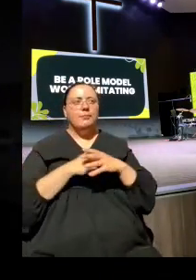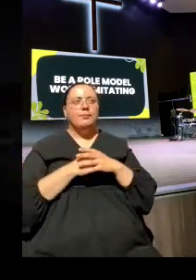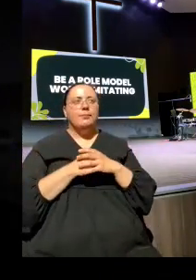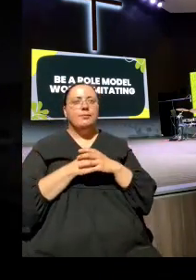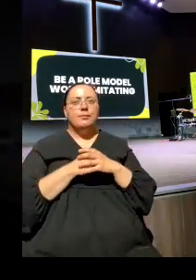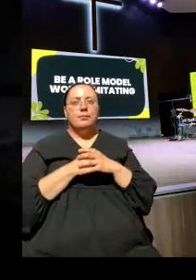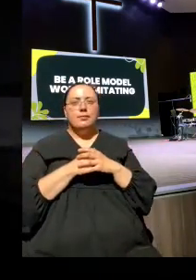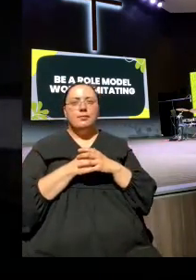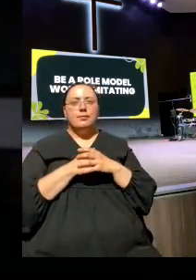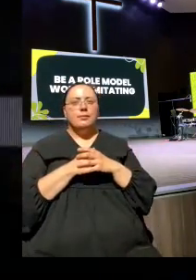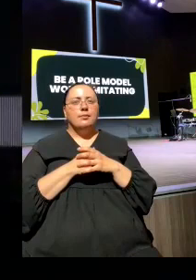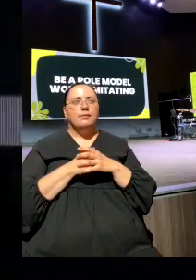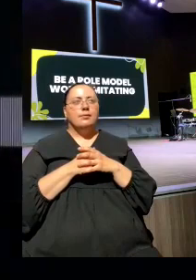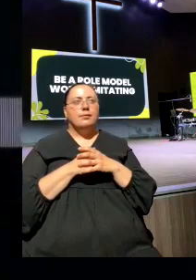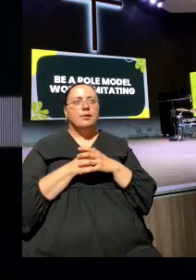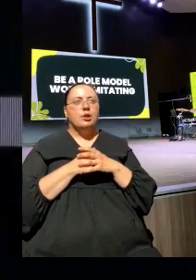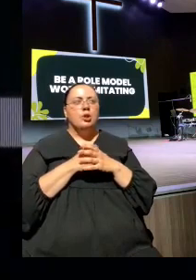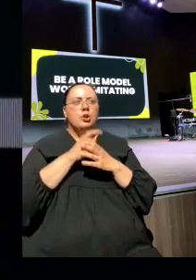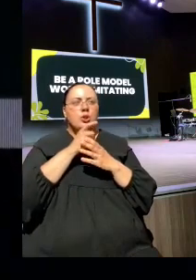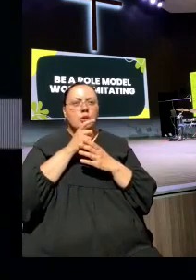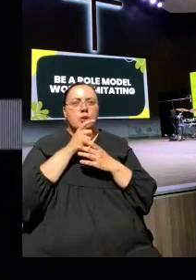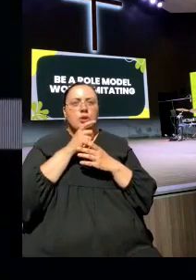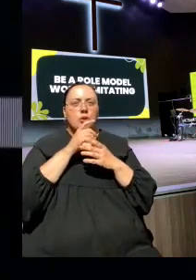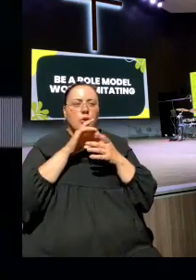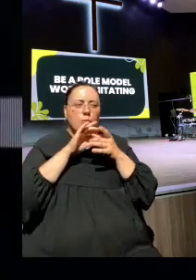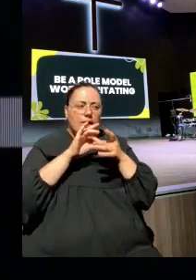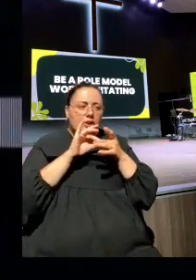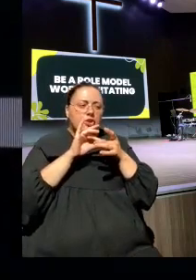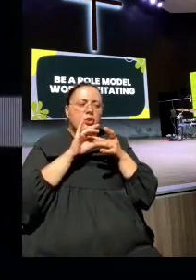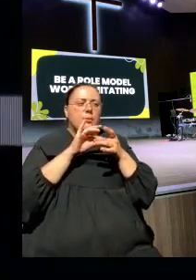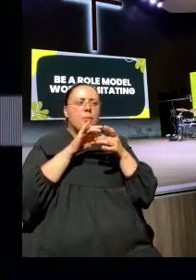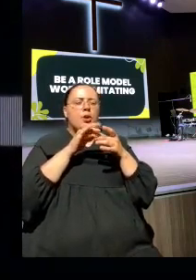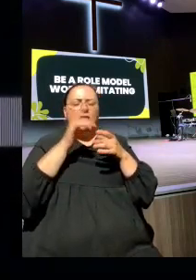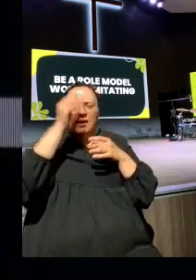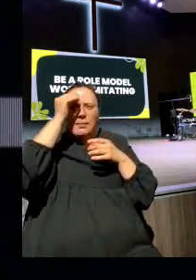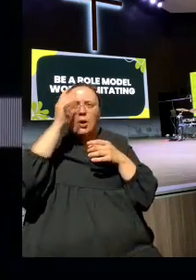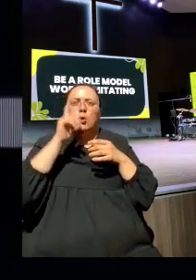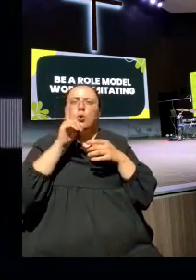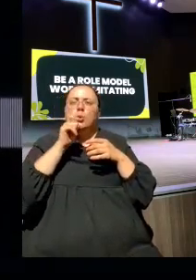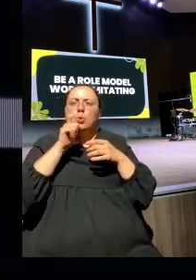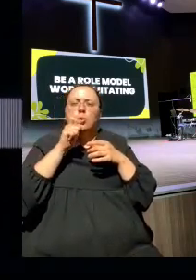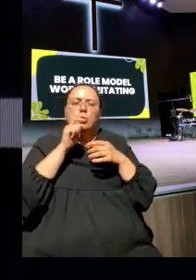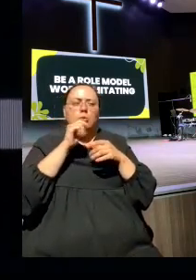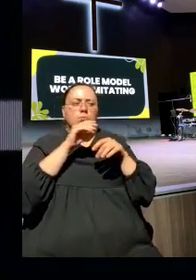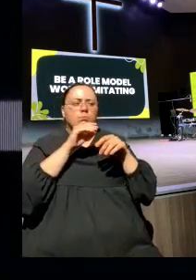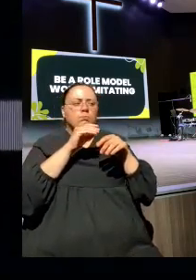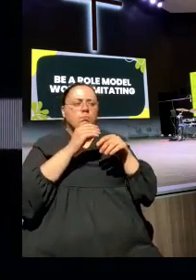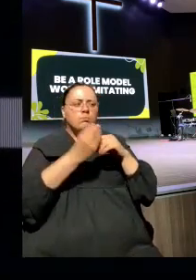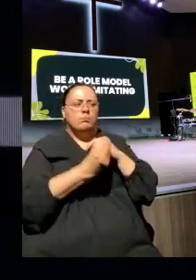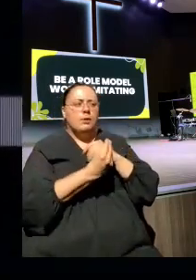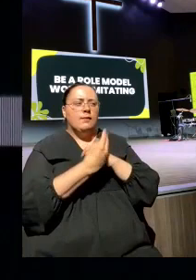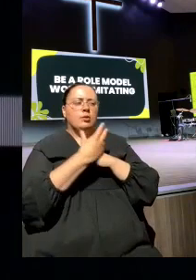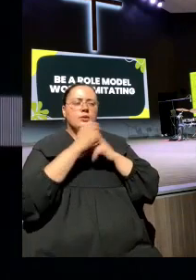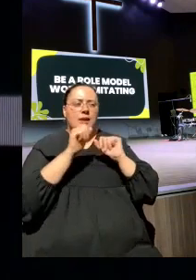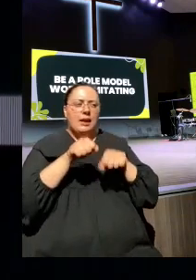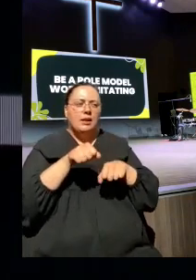us together to think about who are the relationships we have that we can influence, and will you join us in